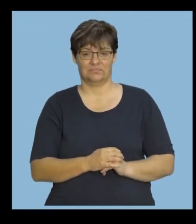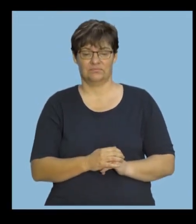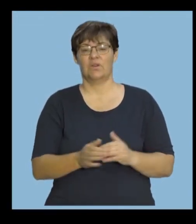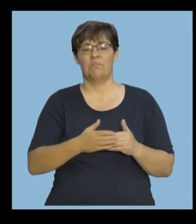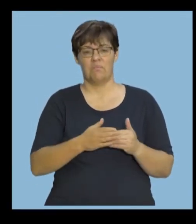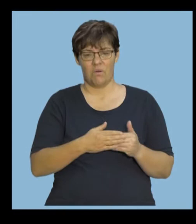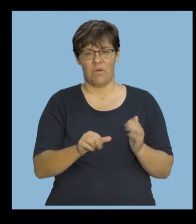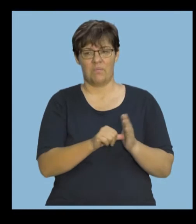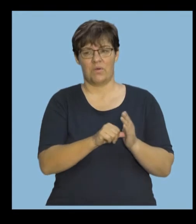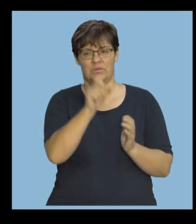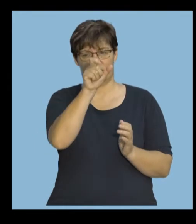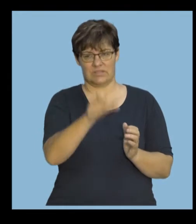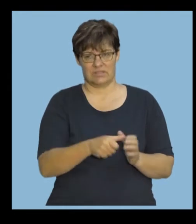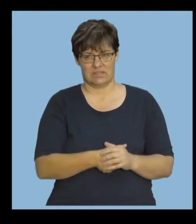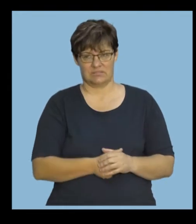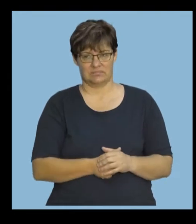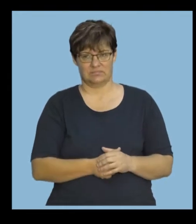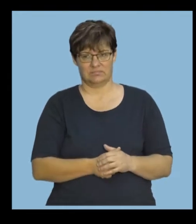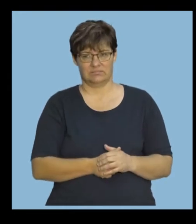Then let's look at more keywords.